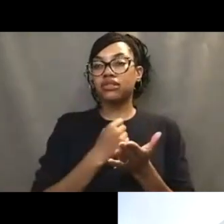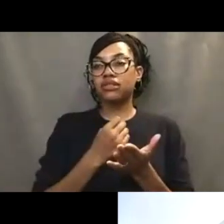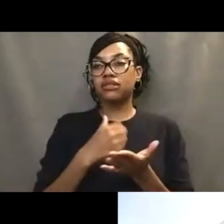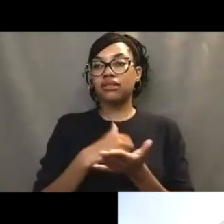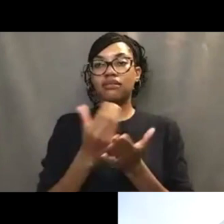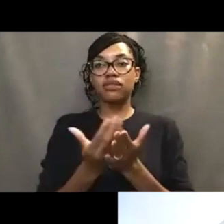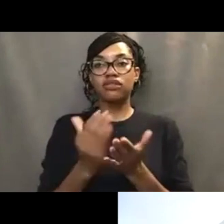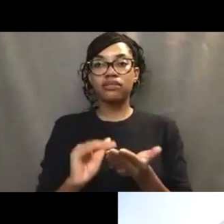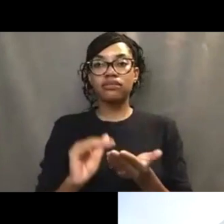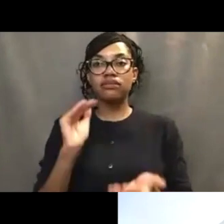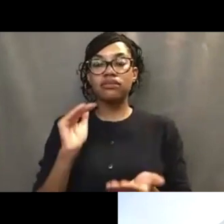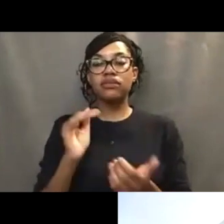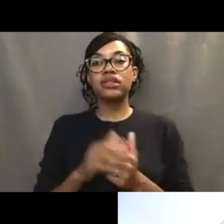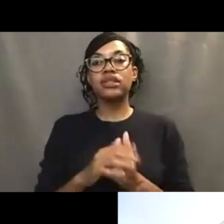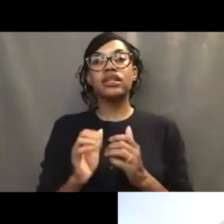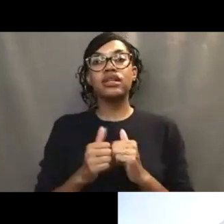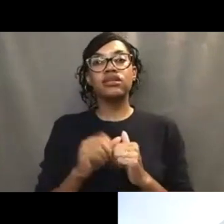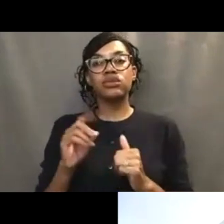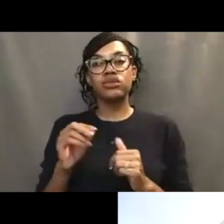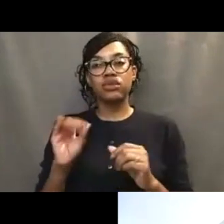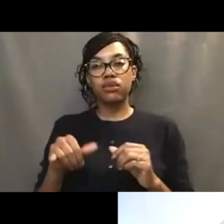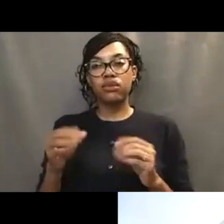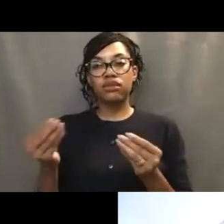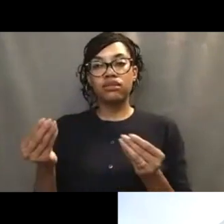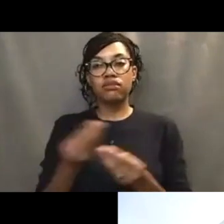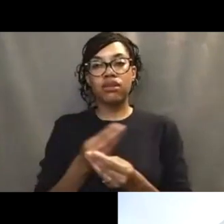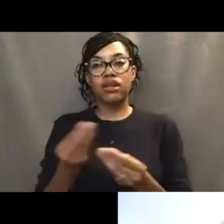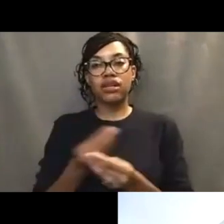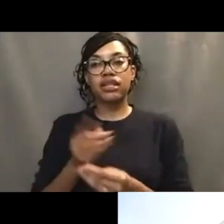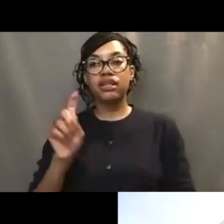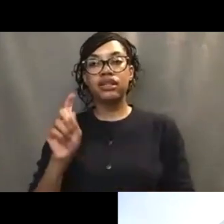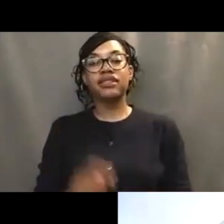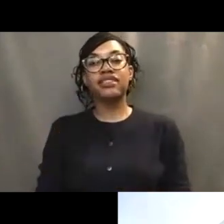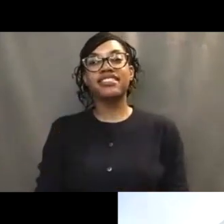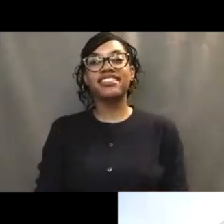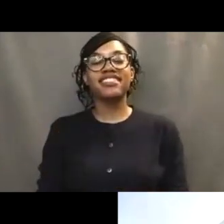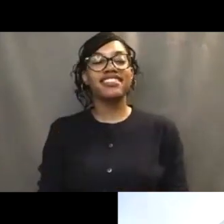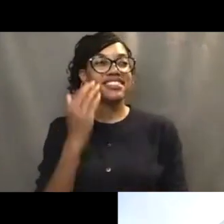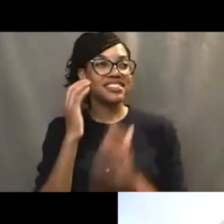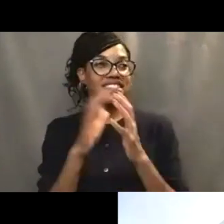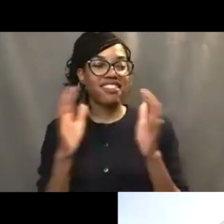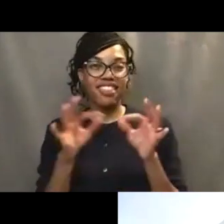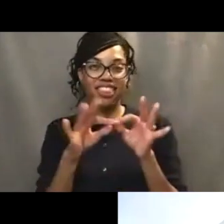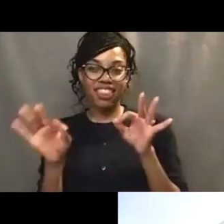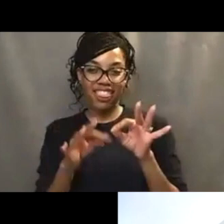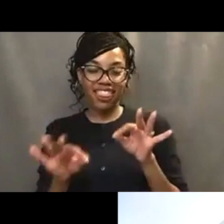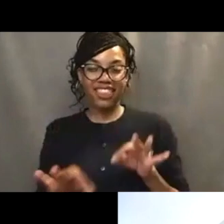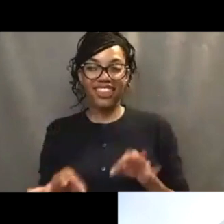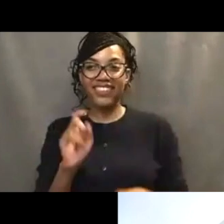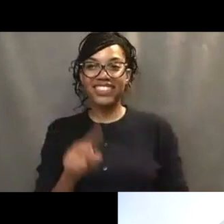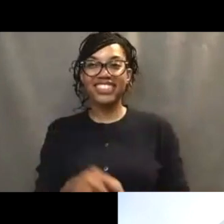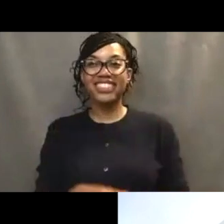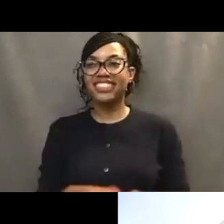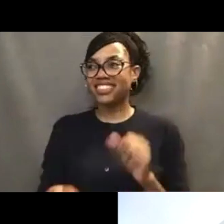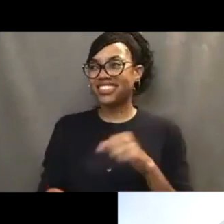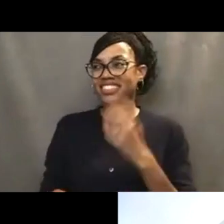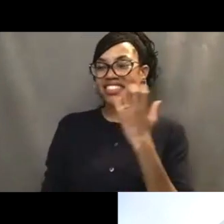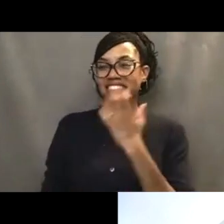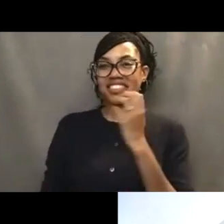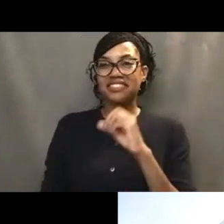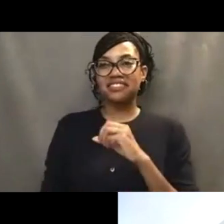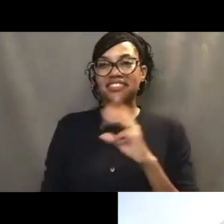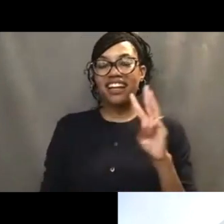gap with collective bargaining? That was a mouthful. Oh, wow. I think maybe this might